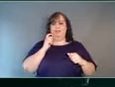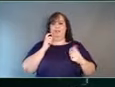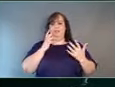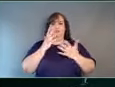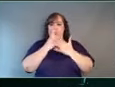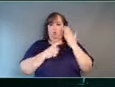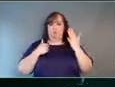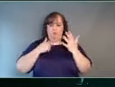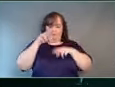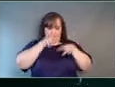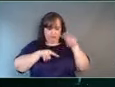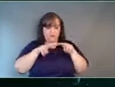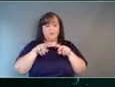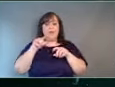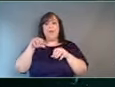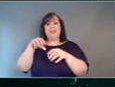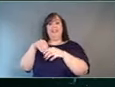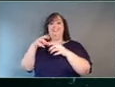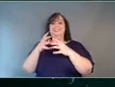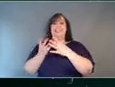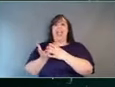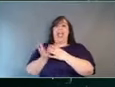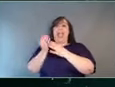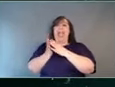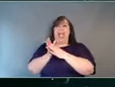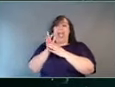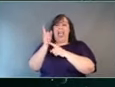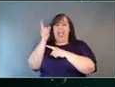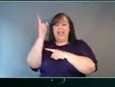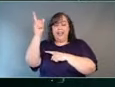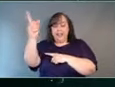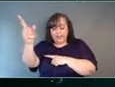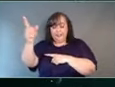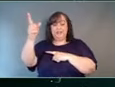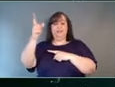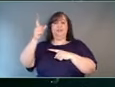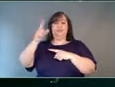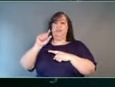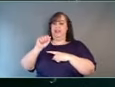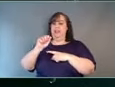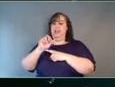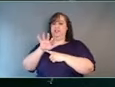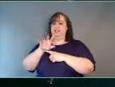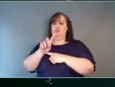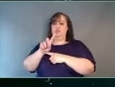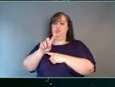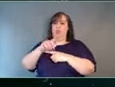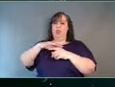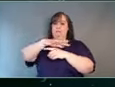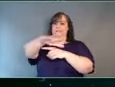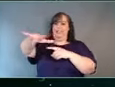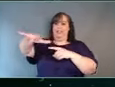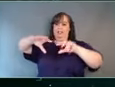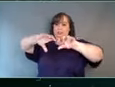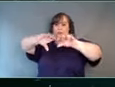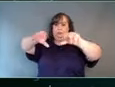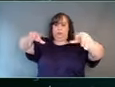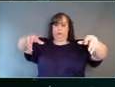outer asteroid belt that are part of the Themis family. And these are, I alluded to earlier, there's these